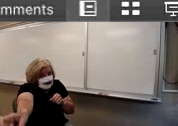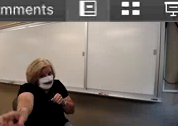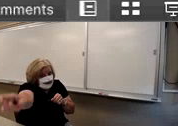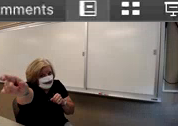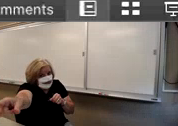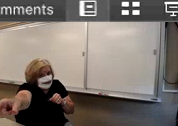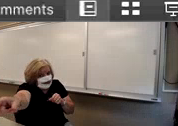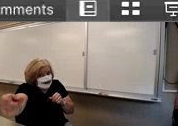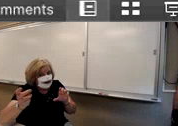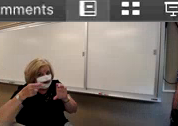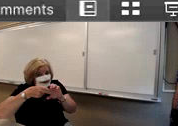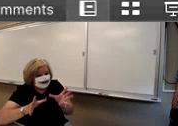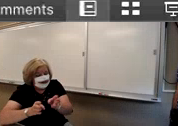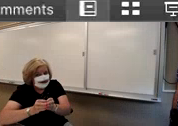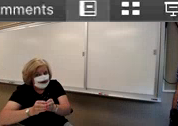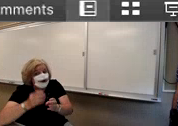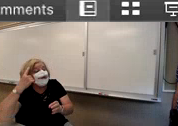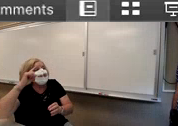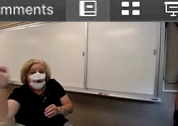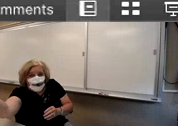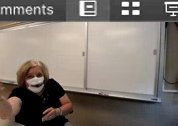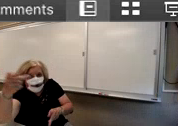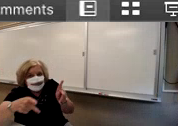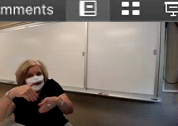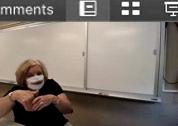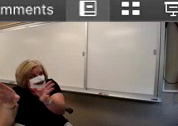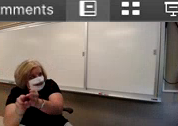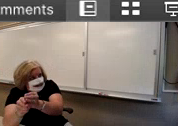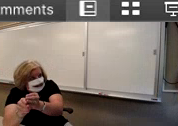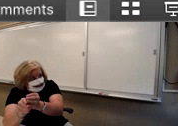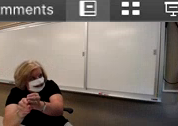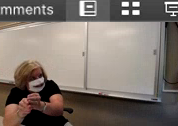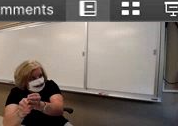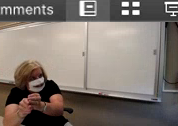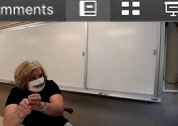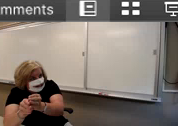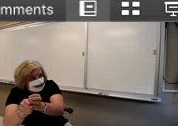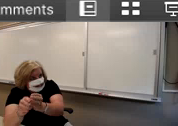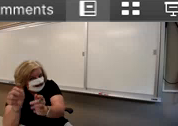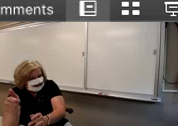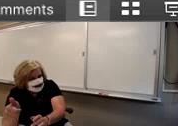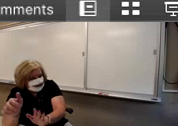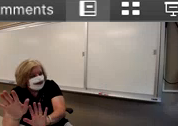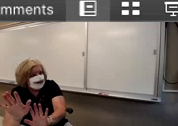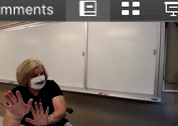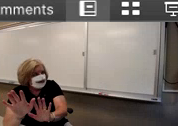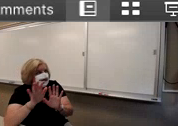Participants. This is for everybody in the meeting itself.